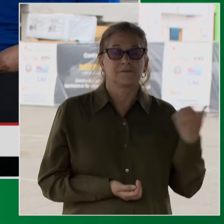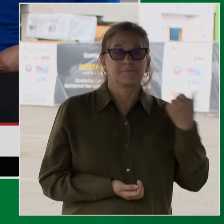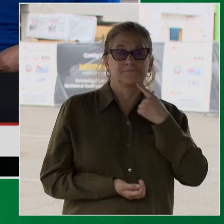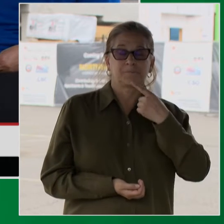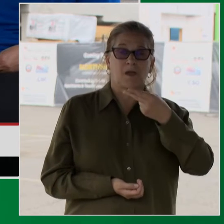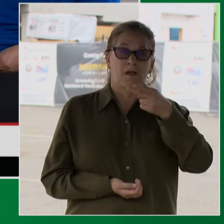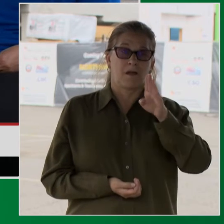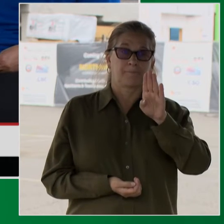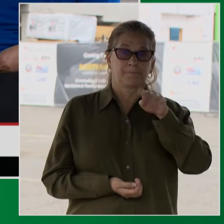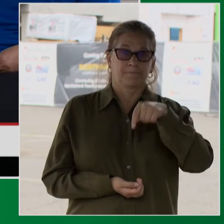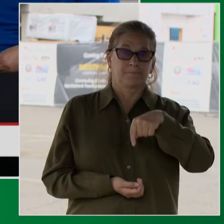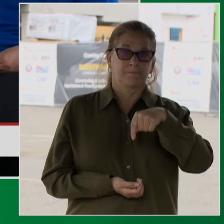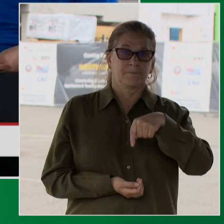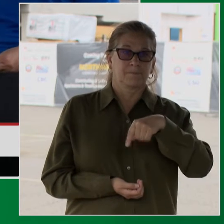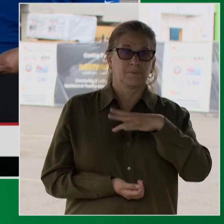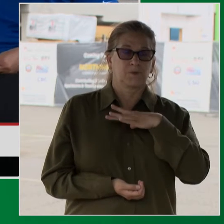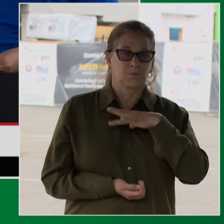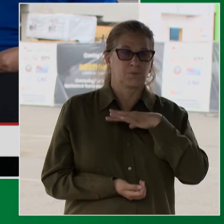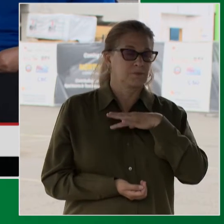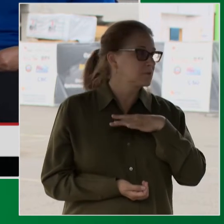dramatically different business environment?